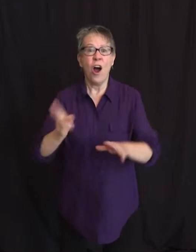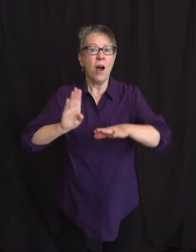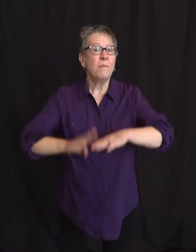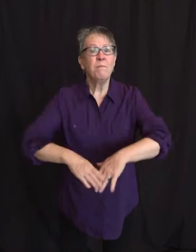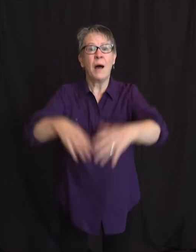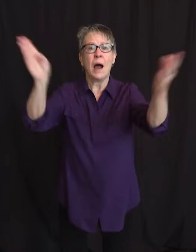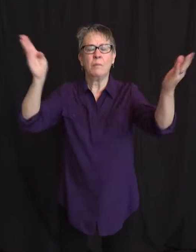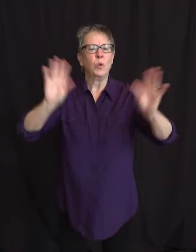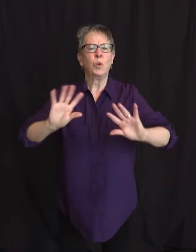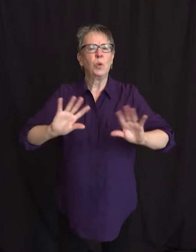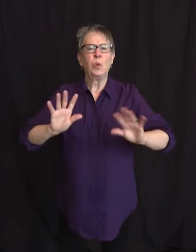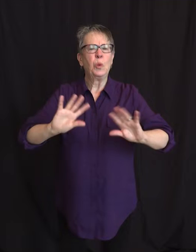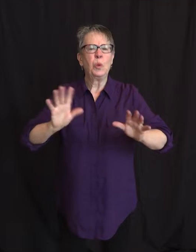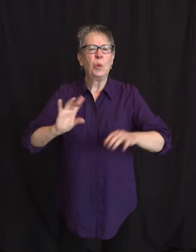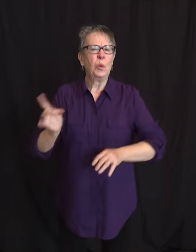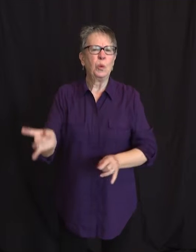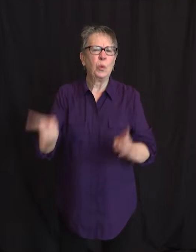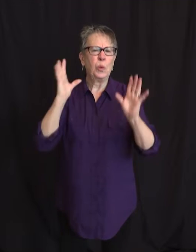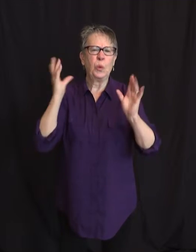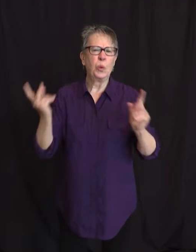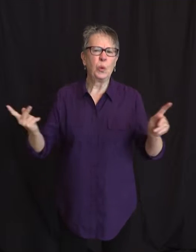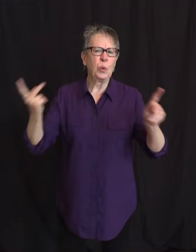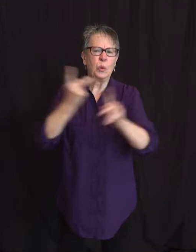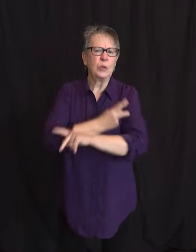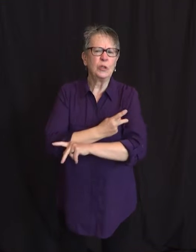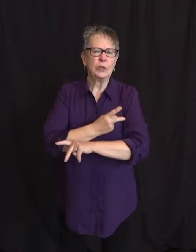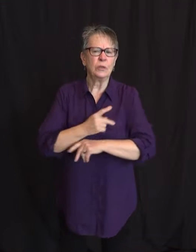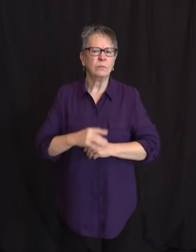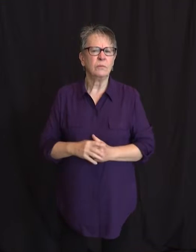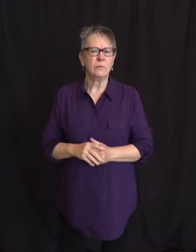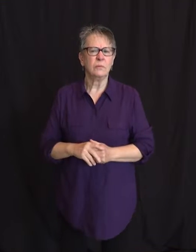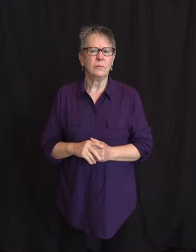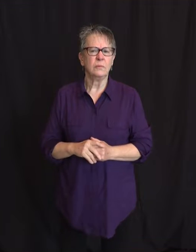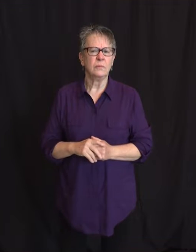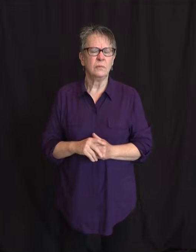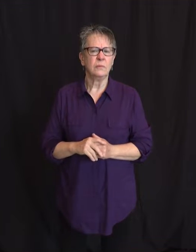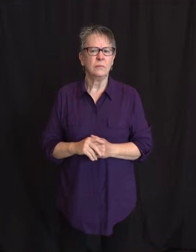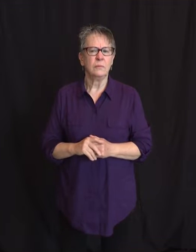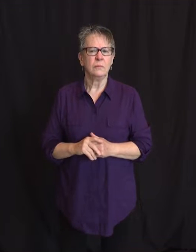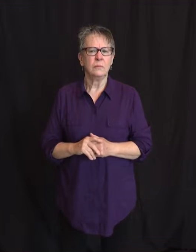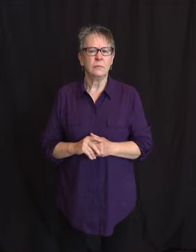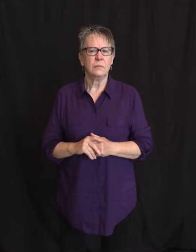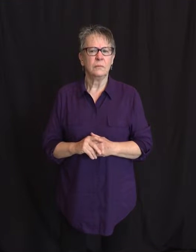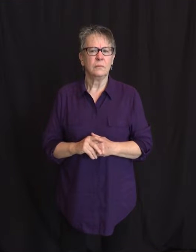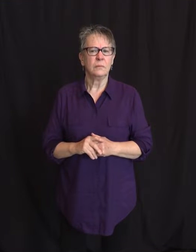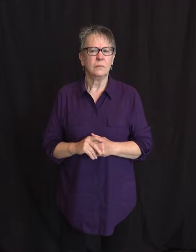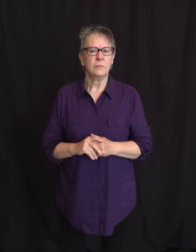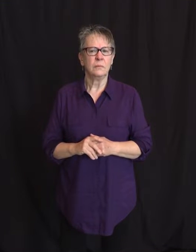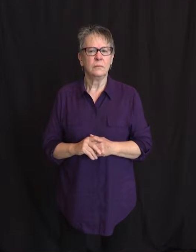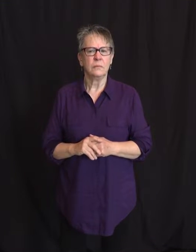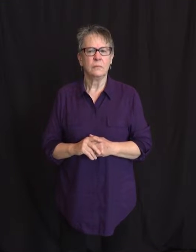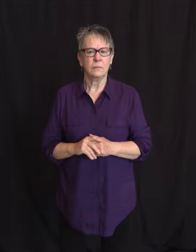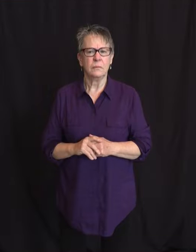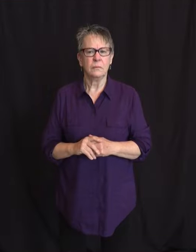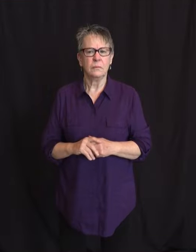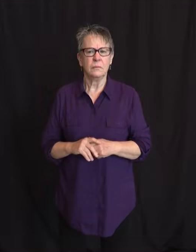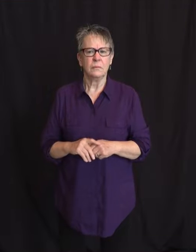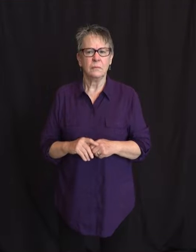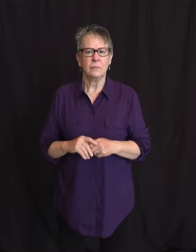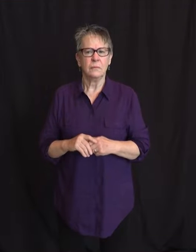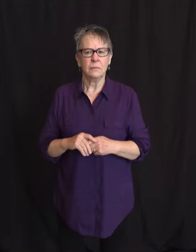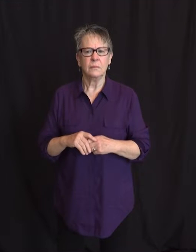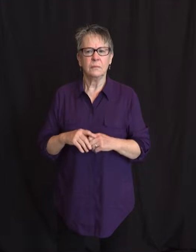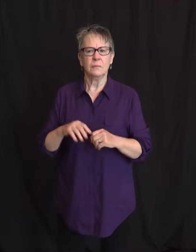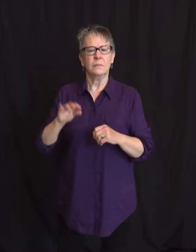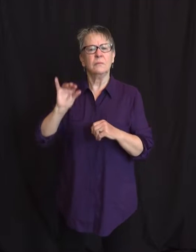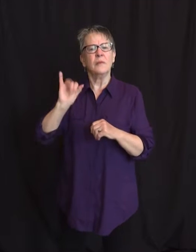with Linda Goler Blunt, President and CEO of the Black Women's Health Imperative. We know from the data that